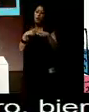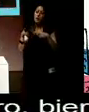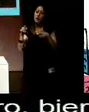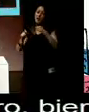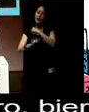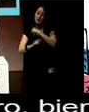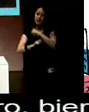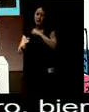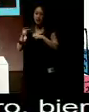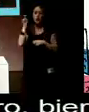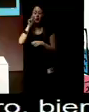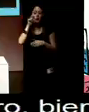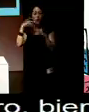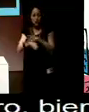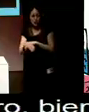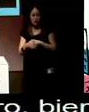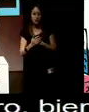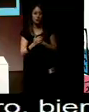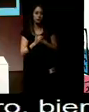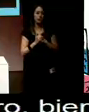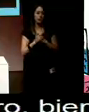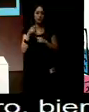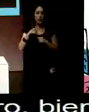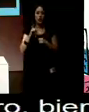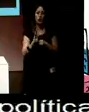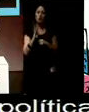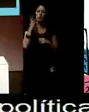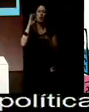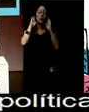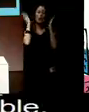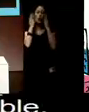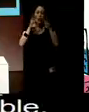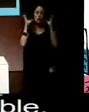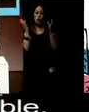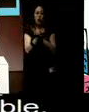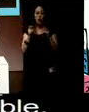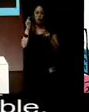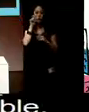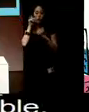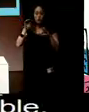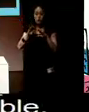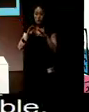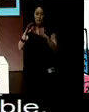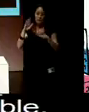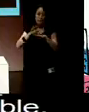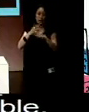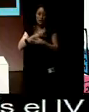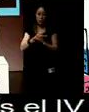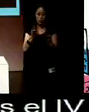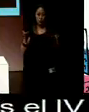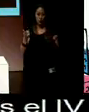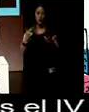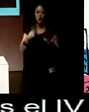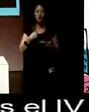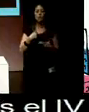fourth International Congress on Tourism for All, and I have had the pleasure of taking part in all of them, I think, at least 3